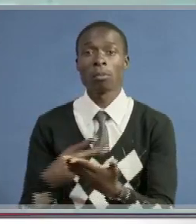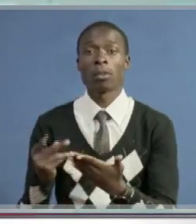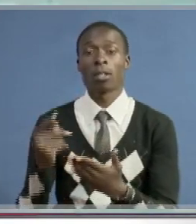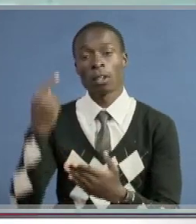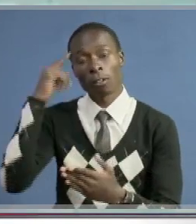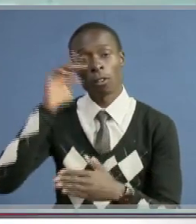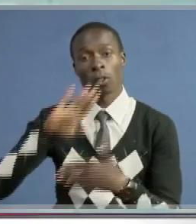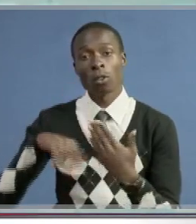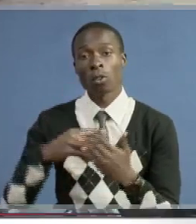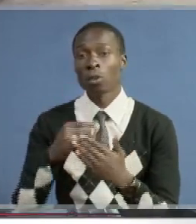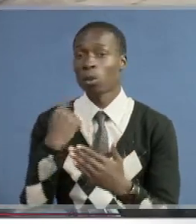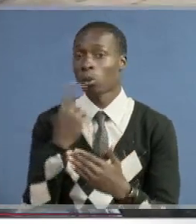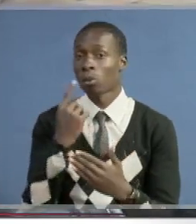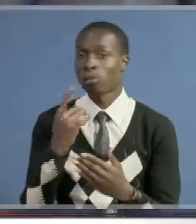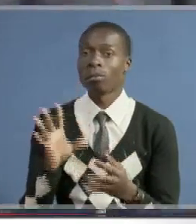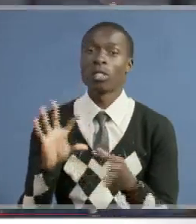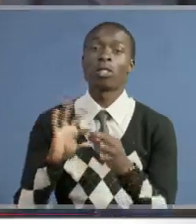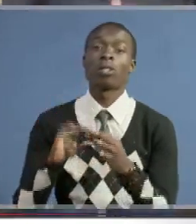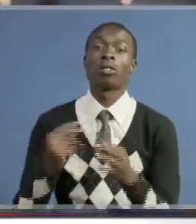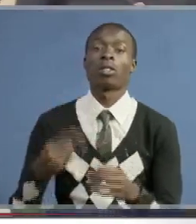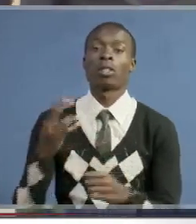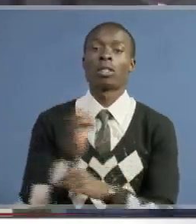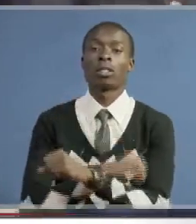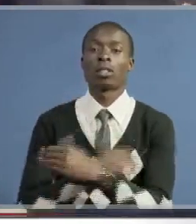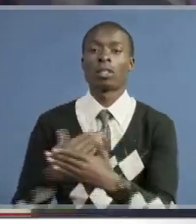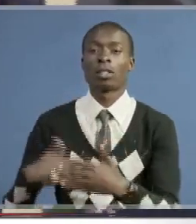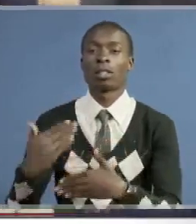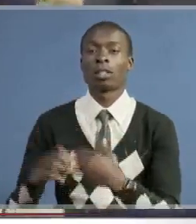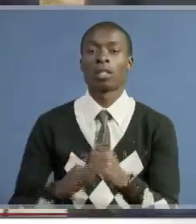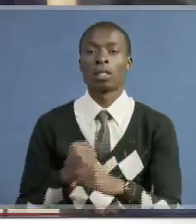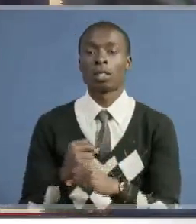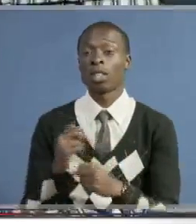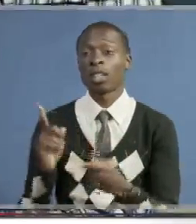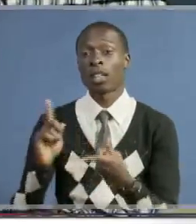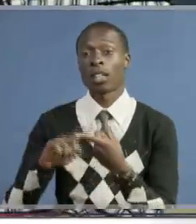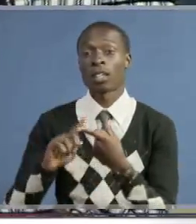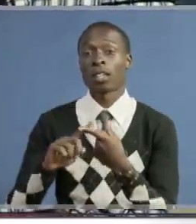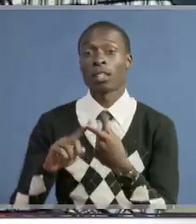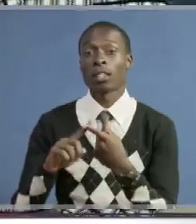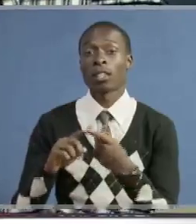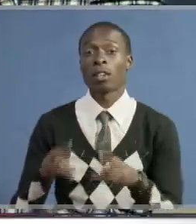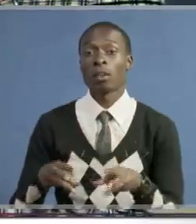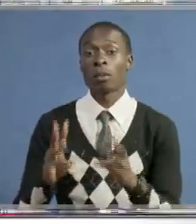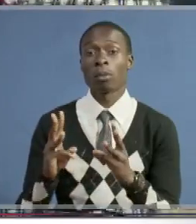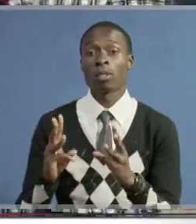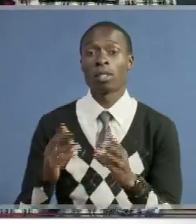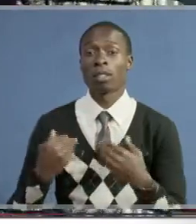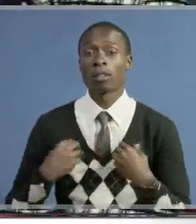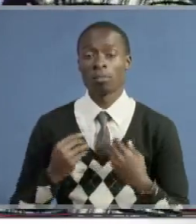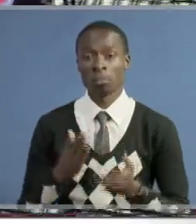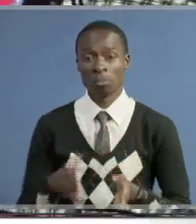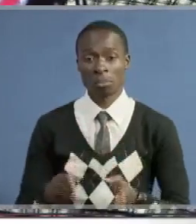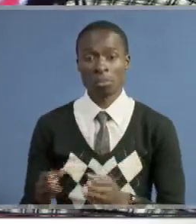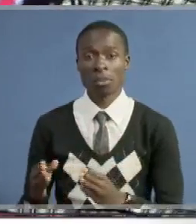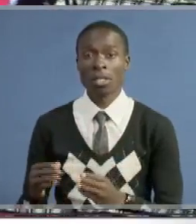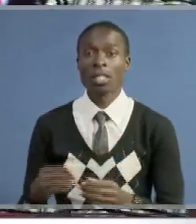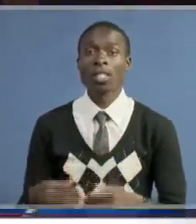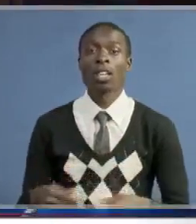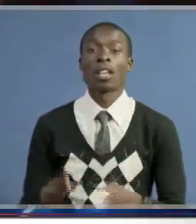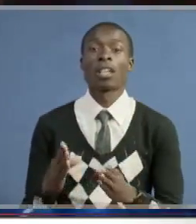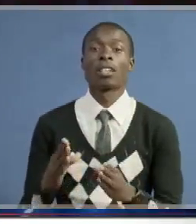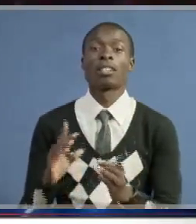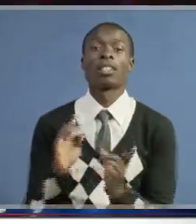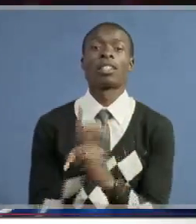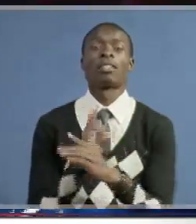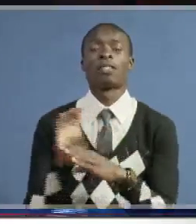all those who will be joining high school come next year. He added that an array of avenues had been created to allow students pursue